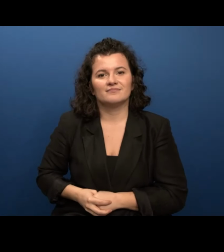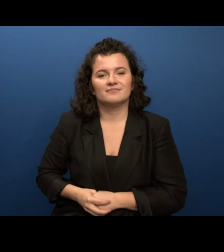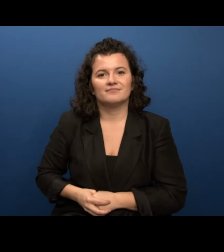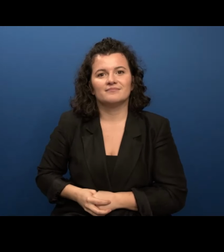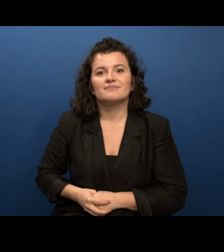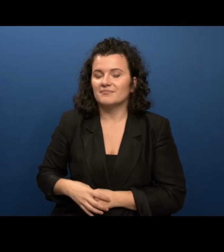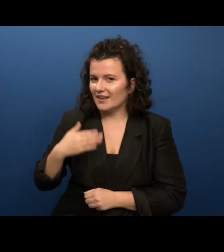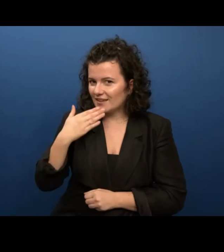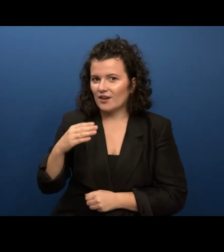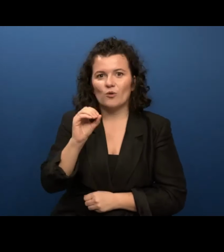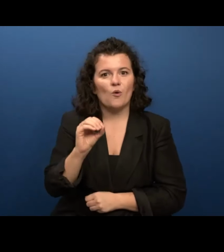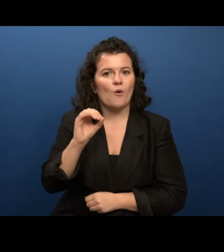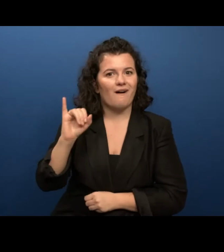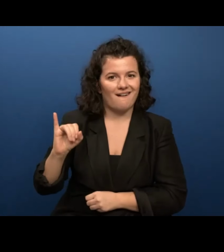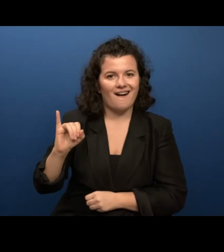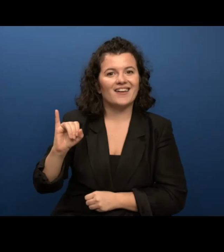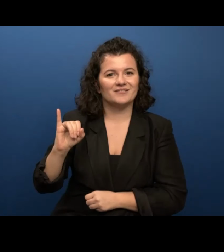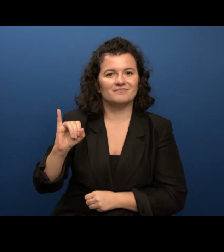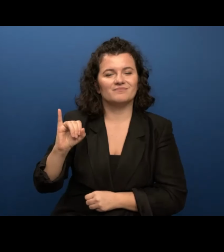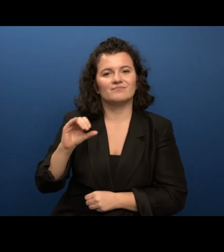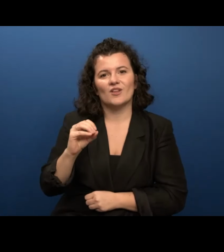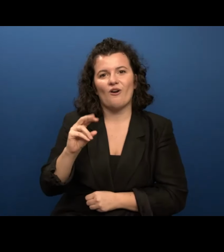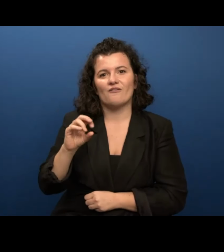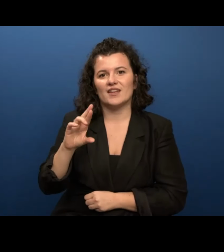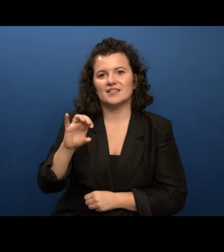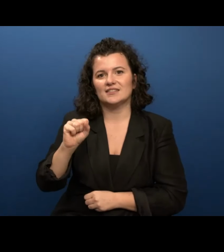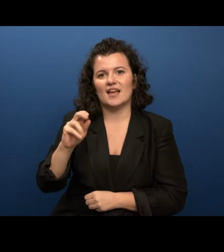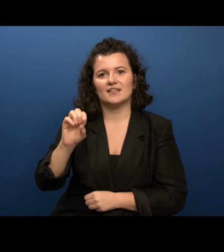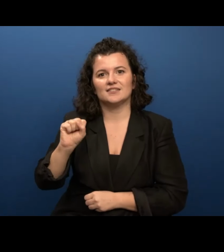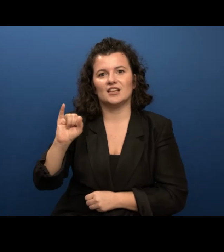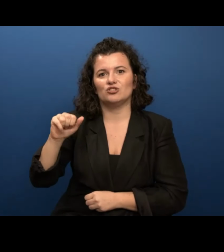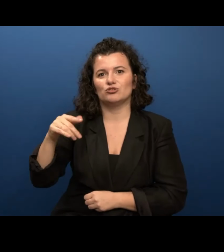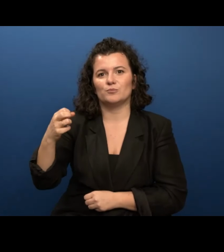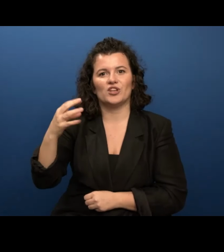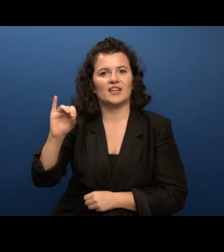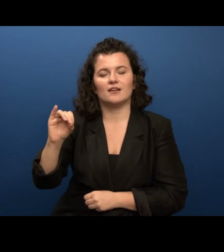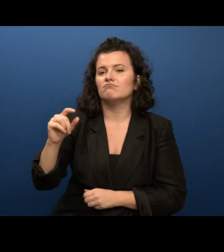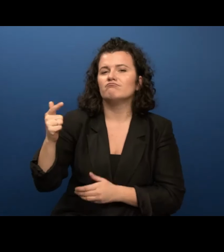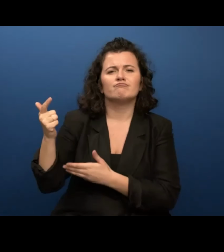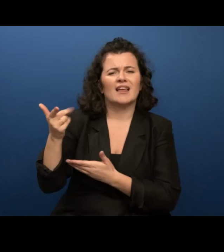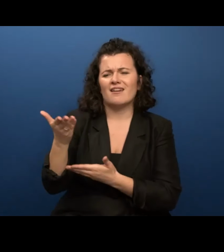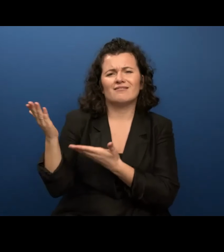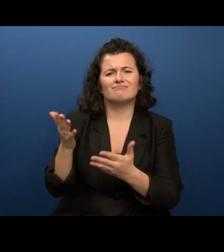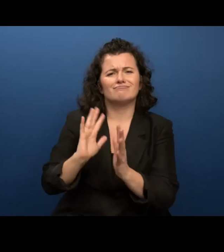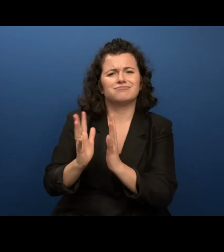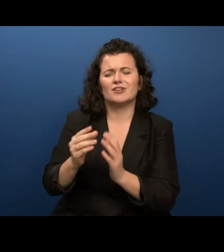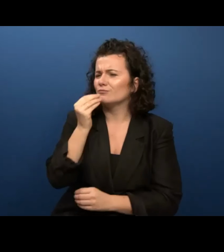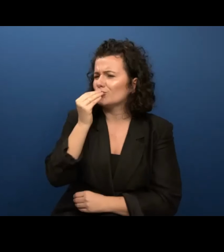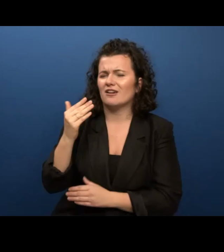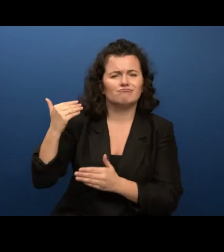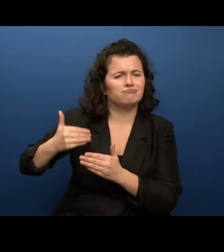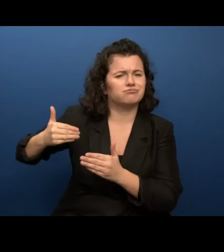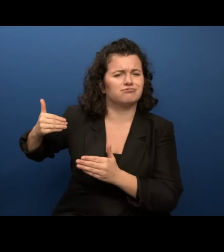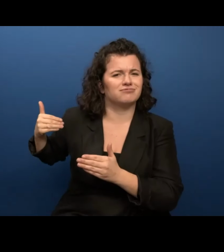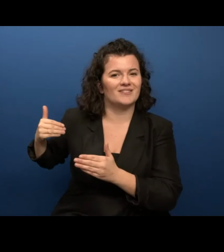interpreting for that, you know, their excellent service as always. So thank you to Dr. Stewart, to